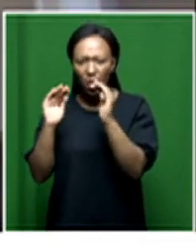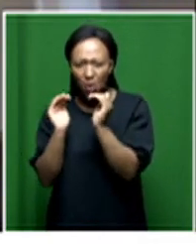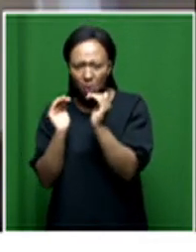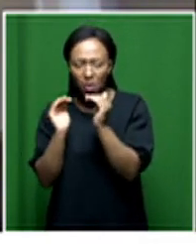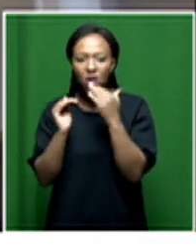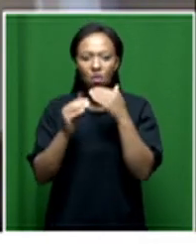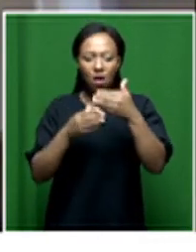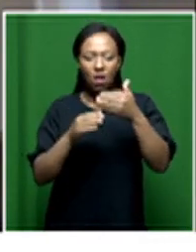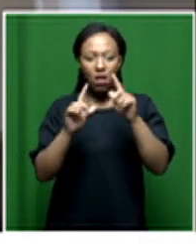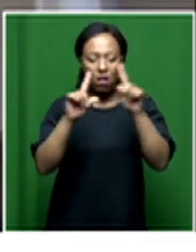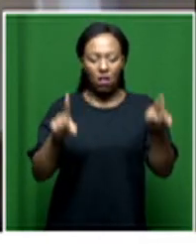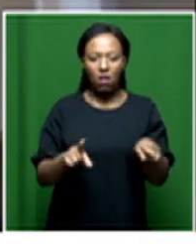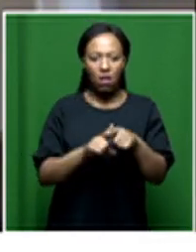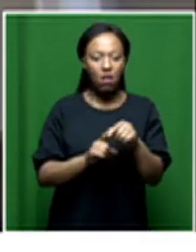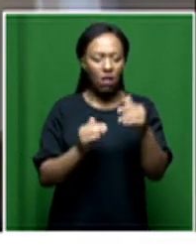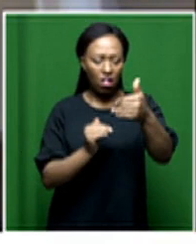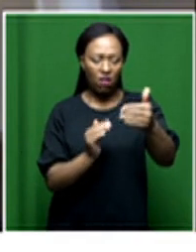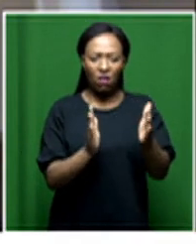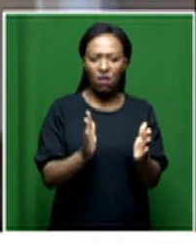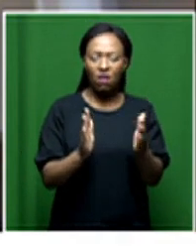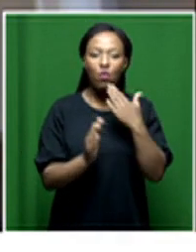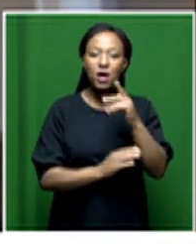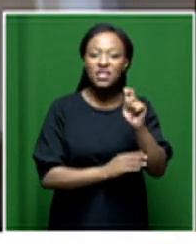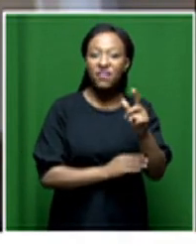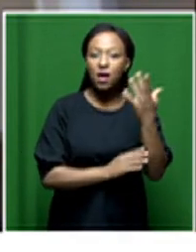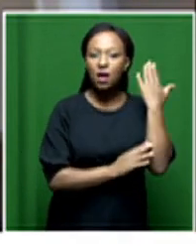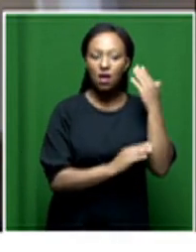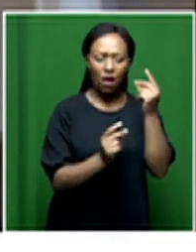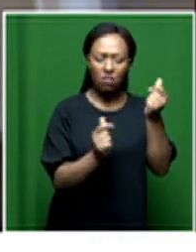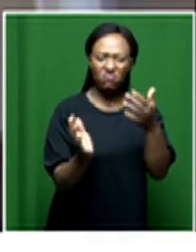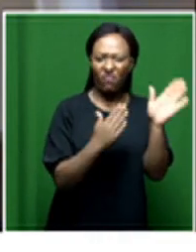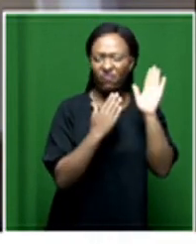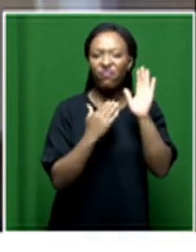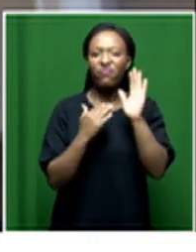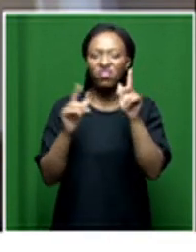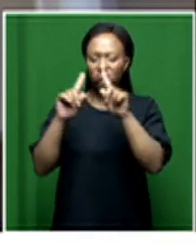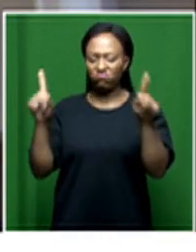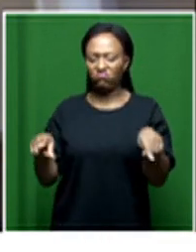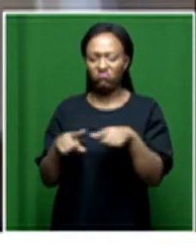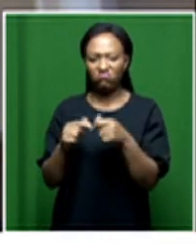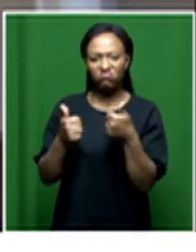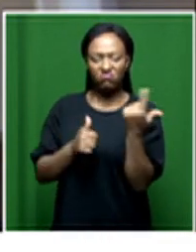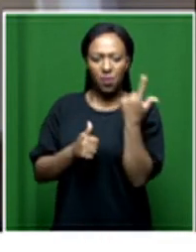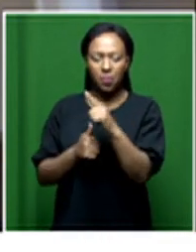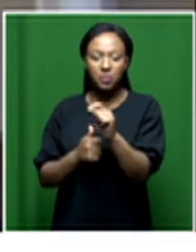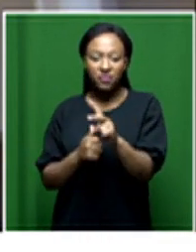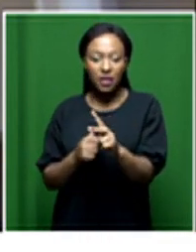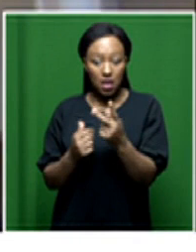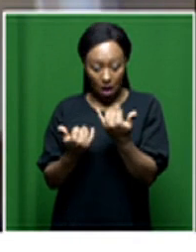try and go and find a box TV, it would almost be impossible. So that's happening, and it's happening very, very